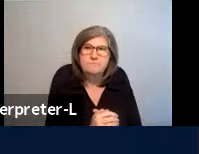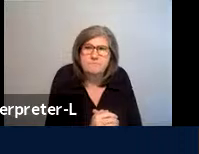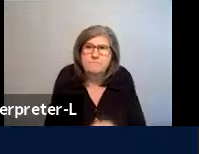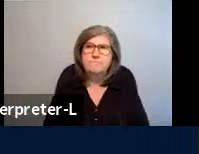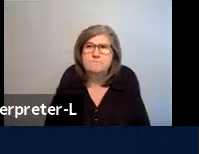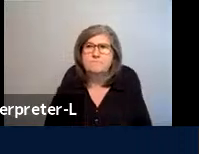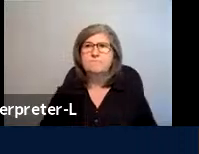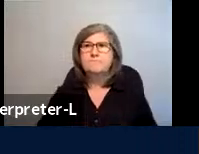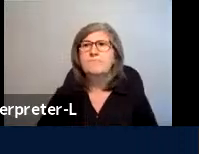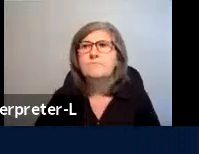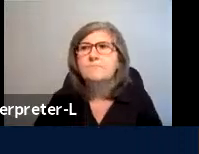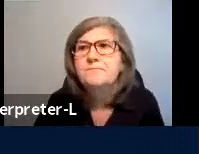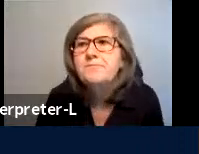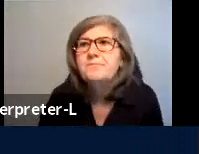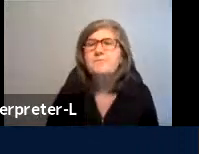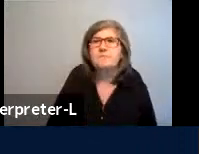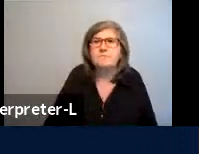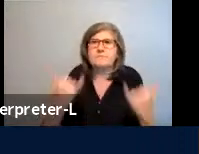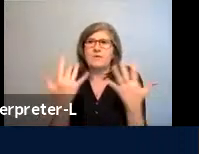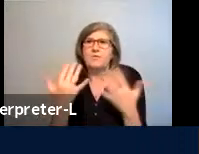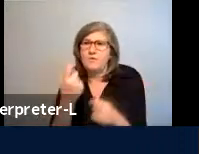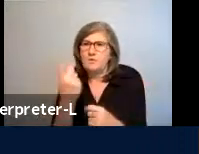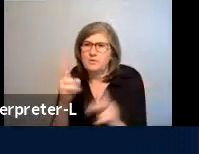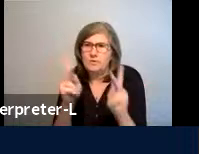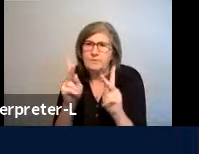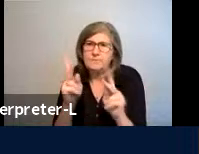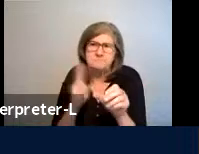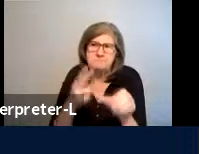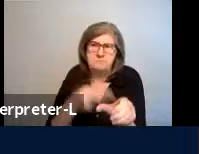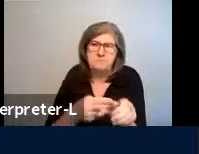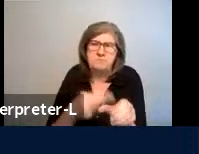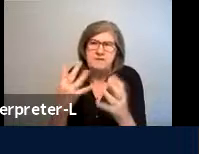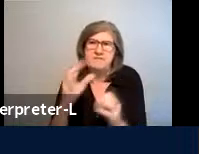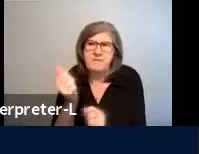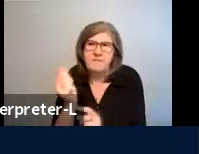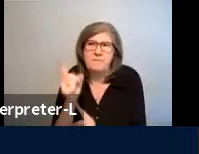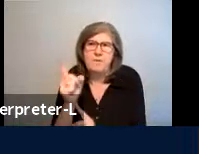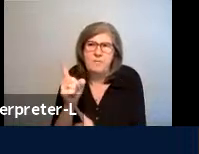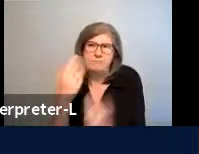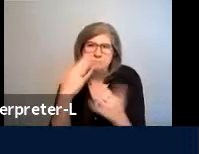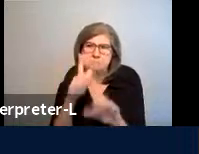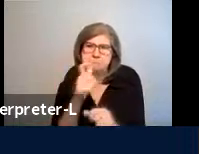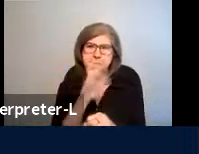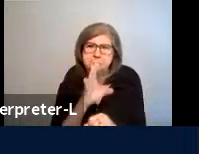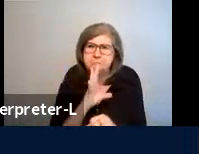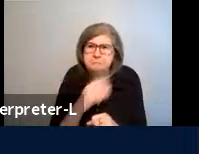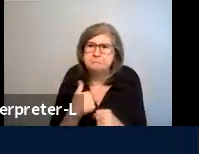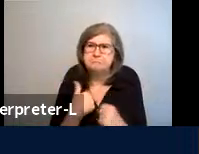All right, still having a couple of people log on, so we'll give it just another minute here.